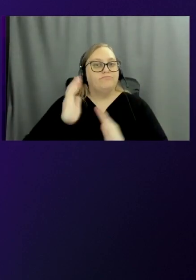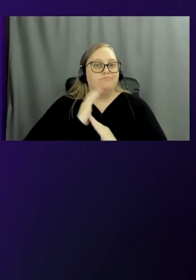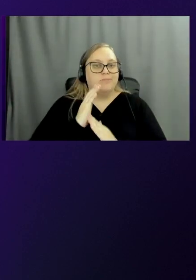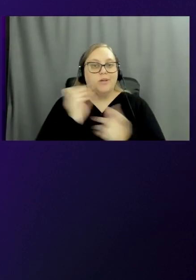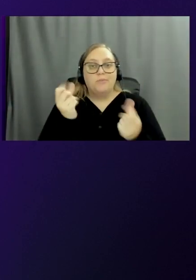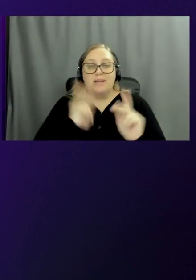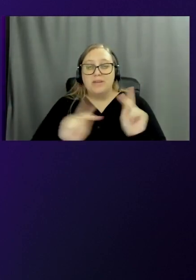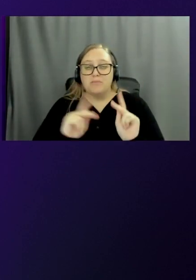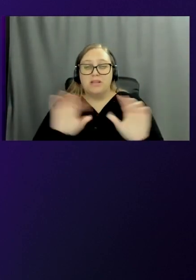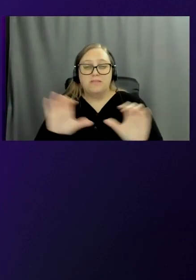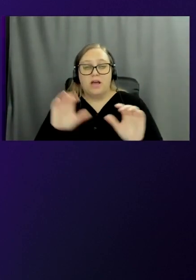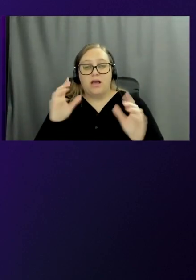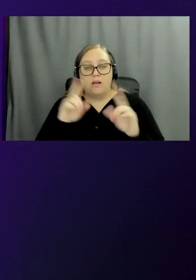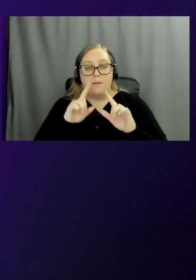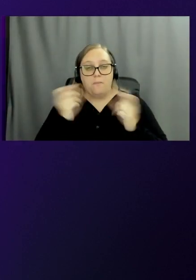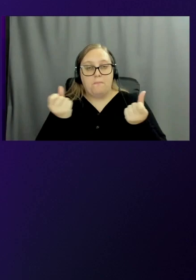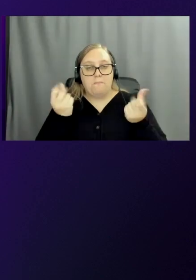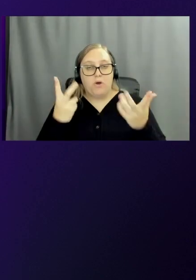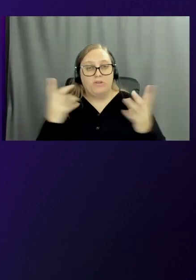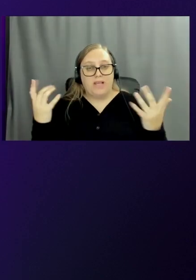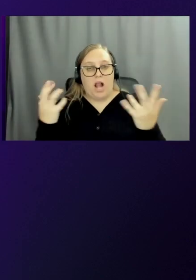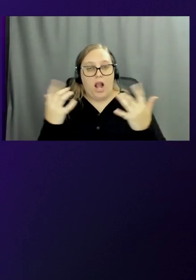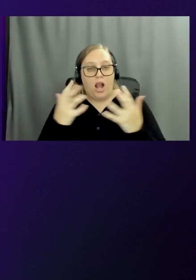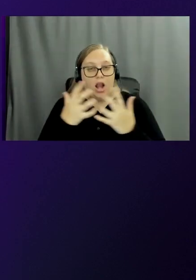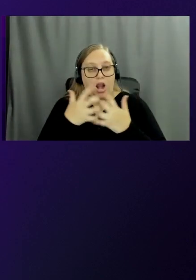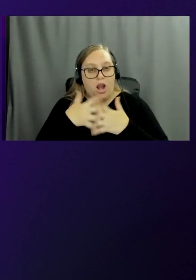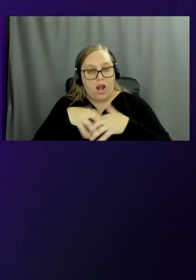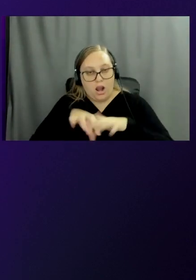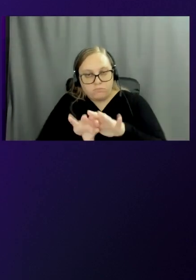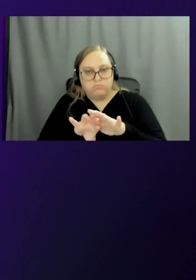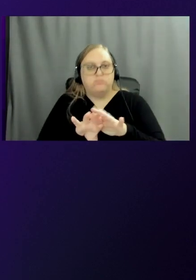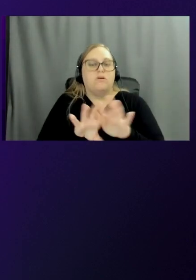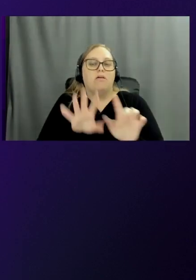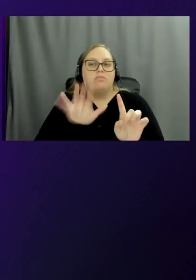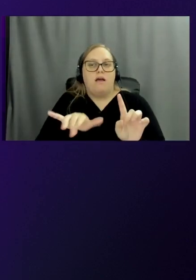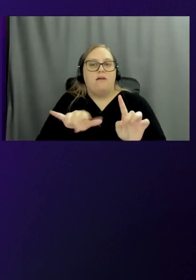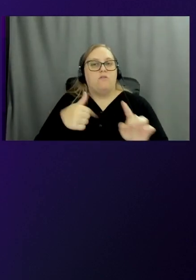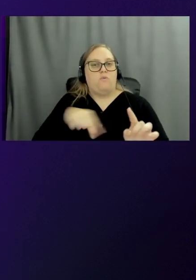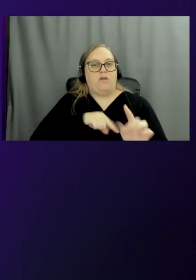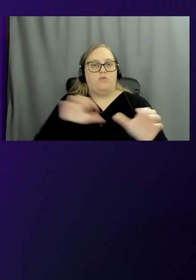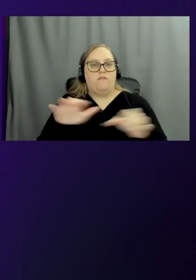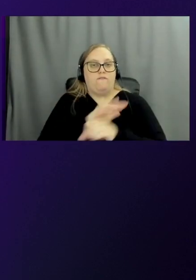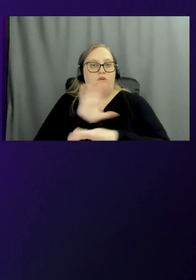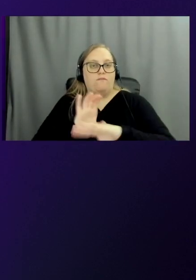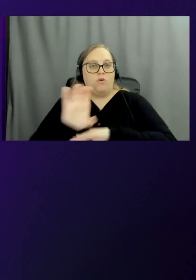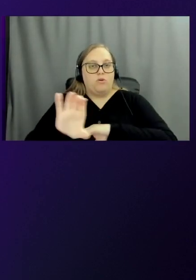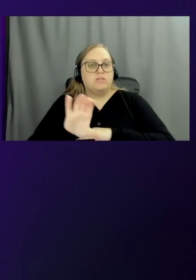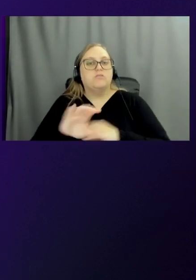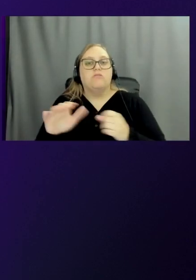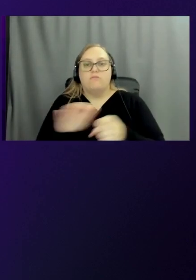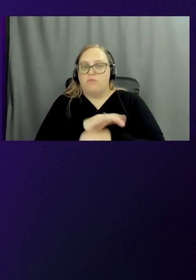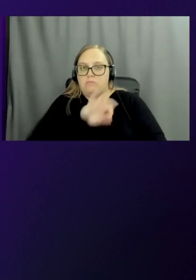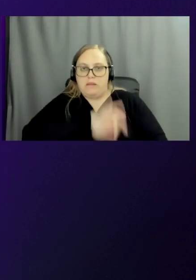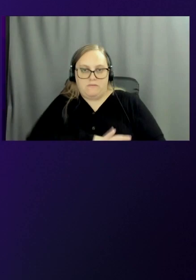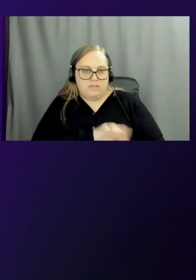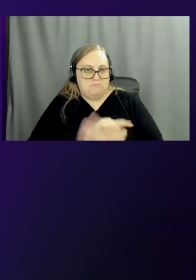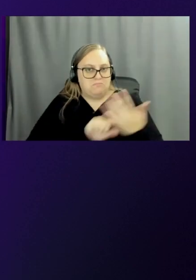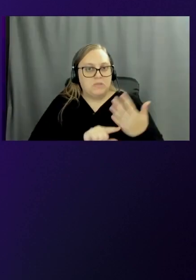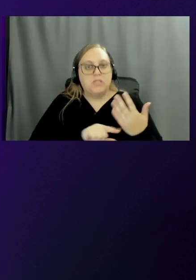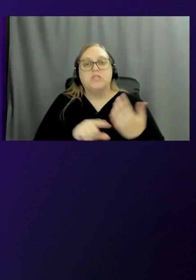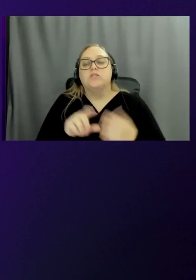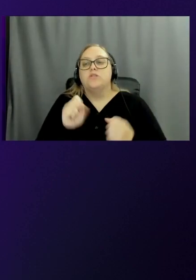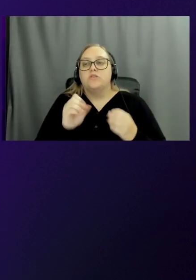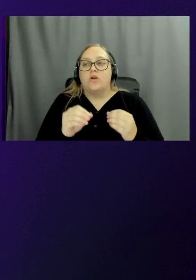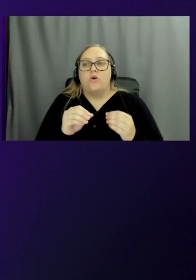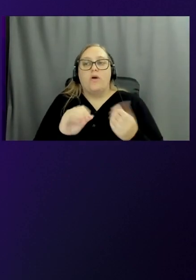multi-threading, we've been focusing on providing full cores, which bring performance and security benefits. And then we start asking ourselves questions like, how big should the caches be? How